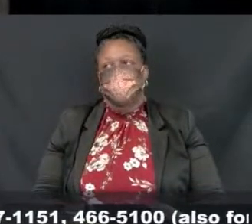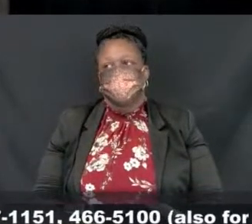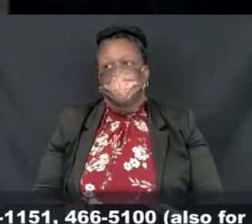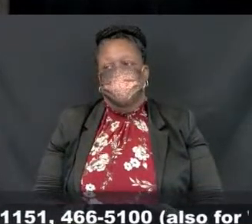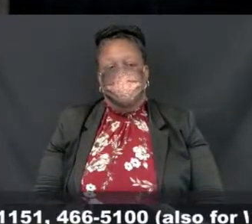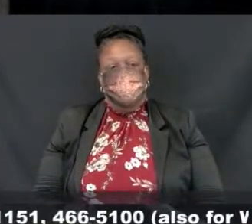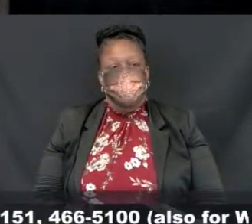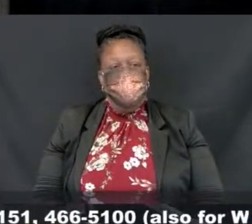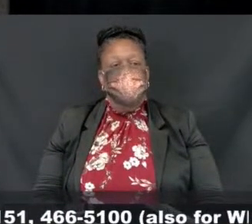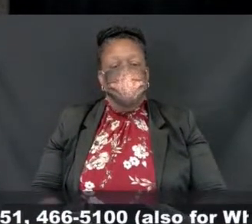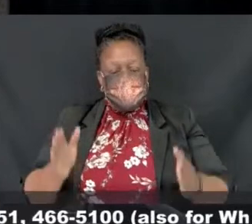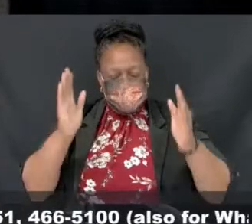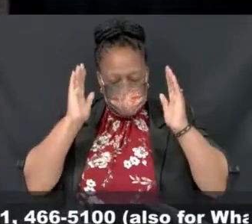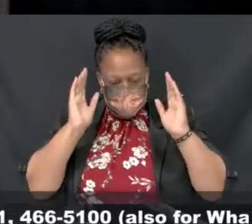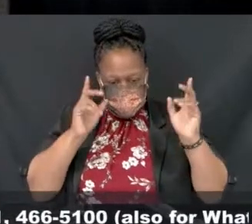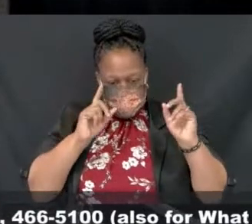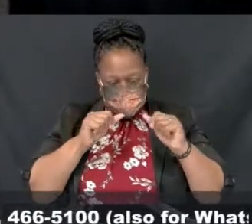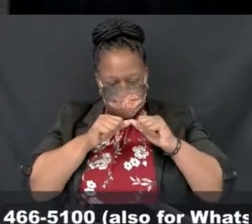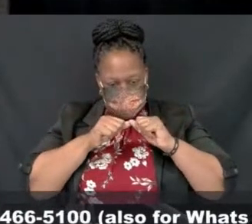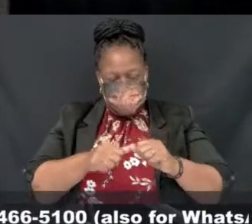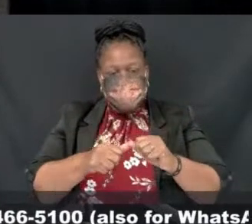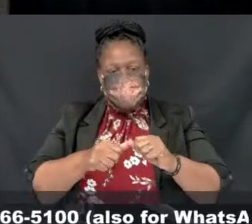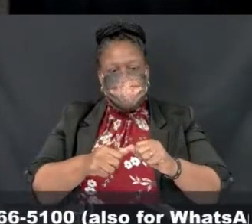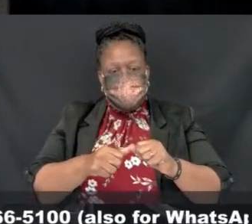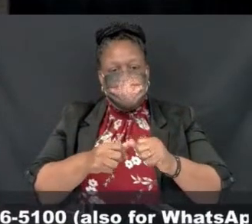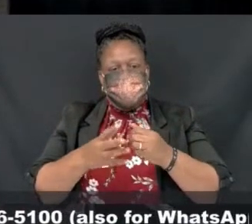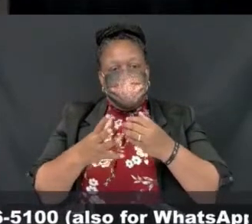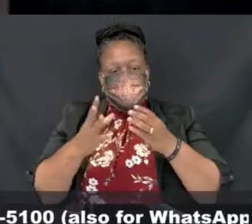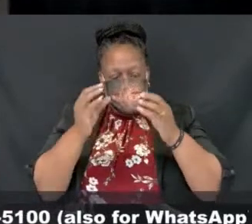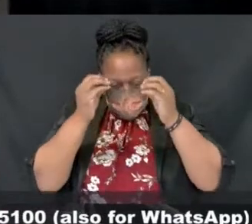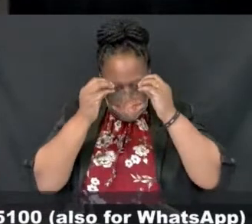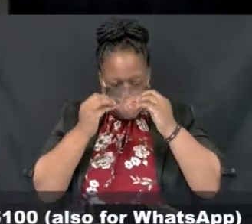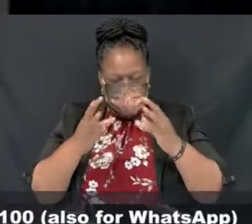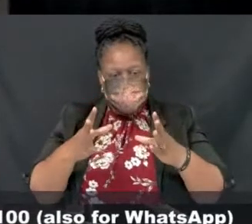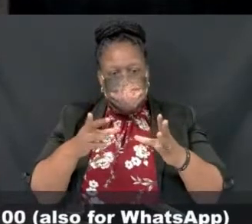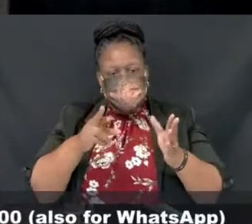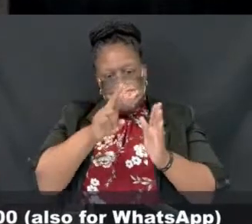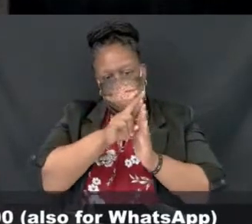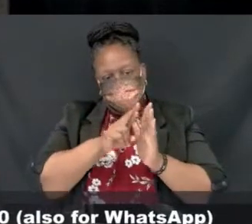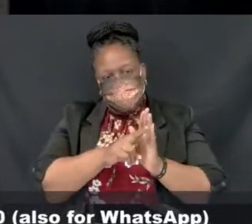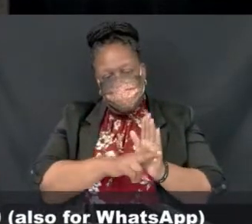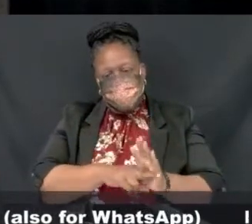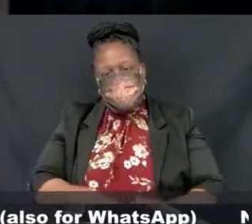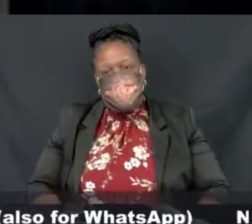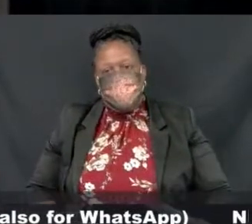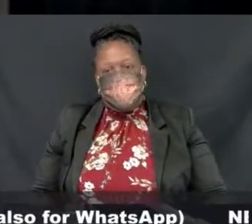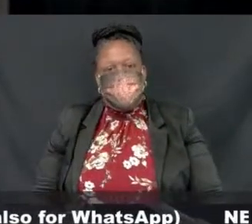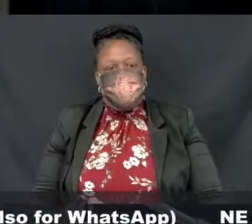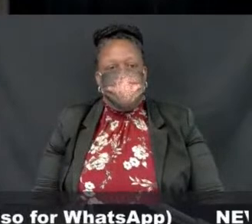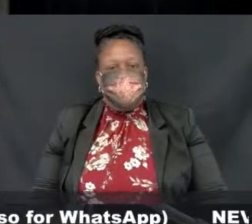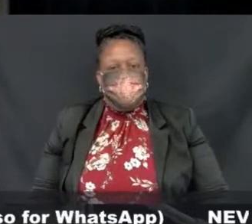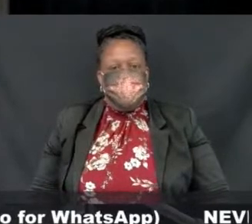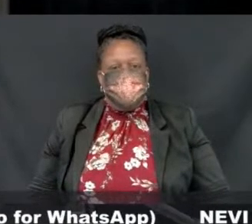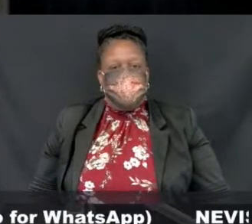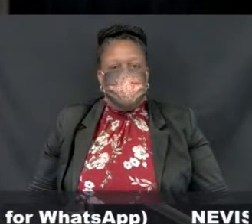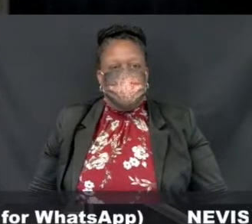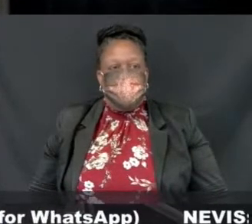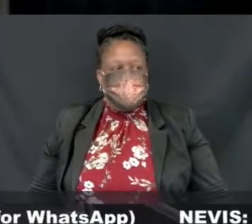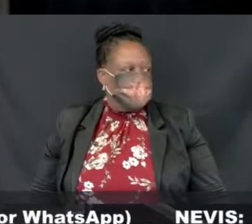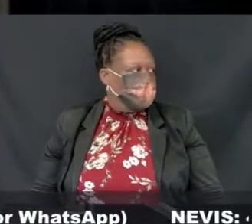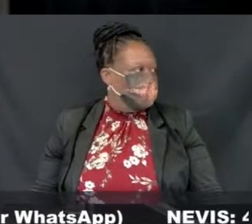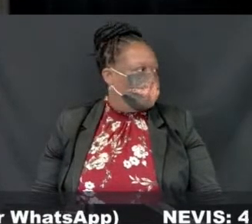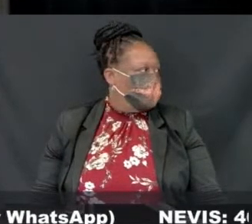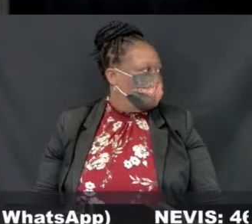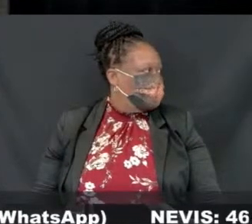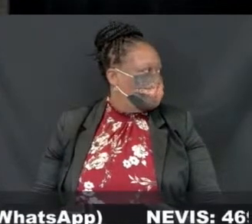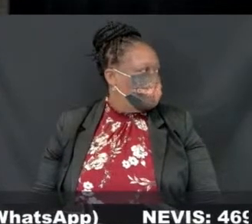down our guard in terms of the management. We are still managing the pandemic because anything